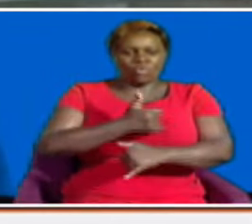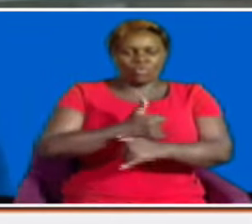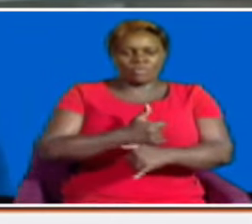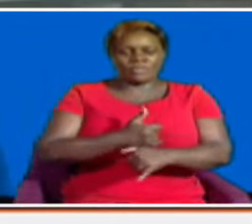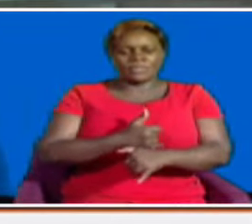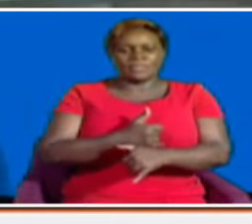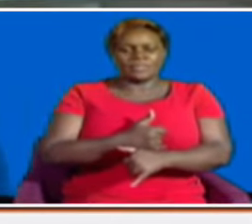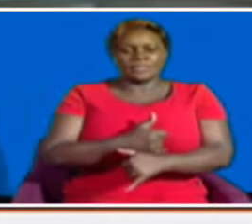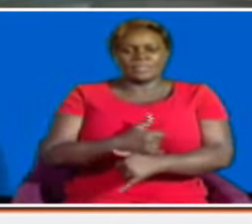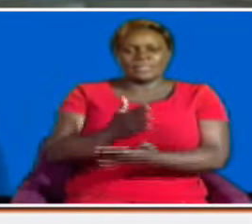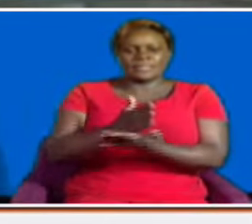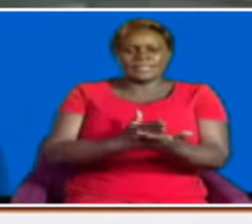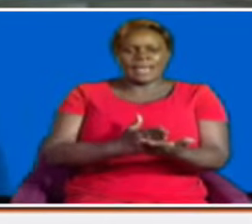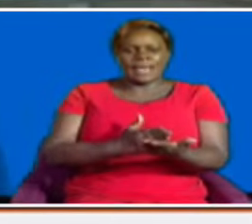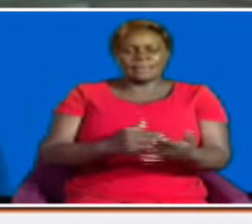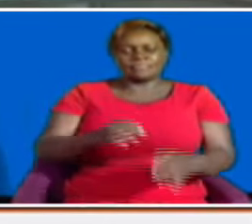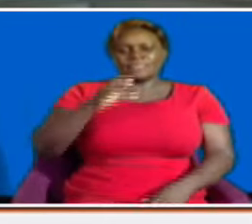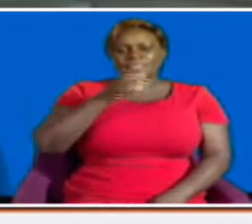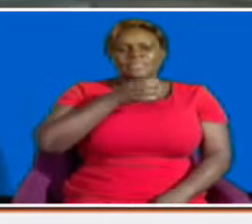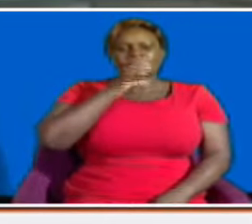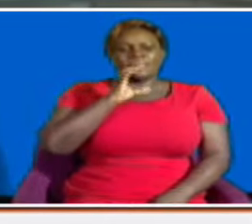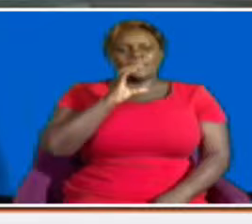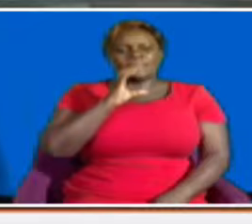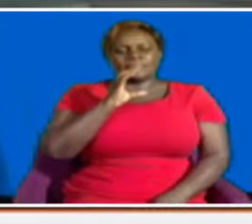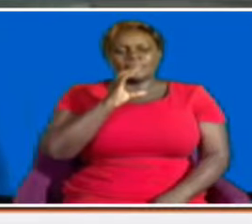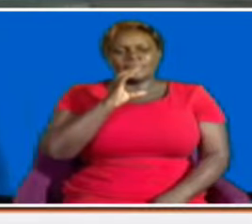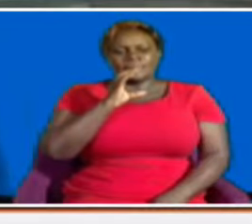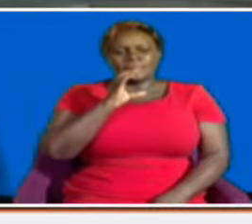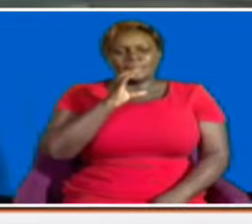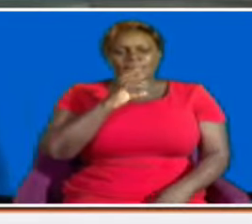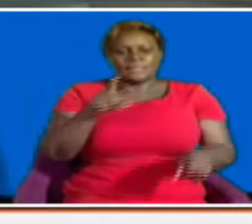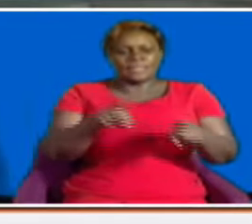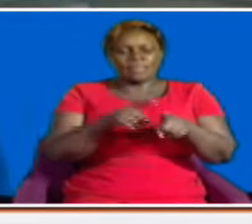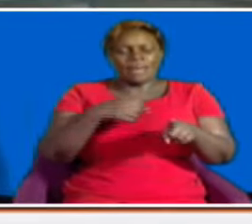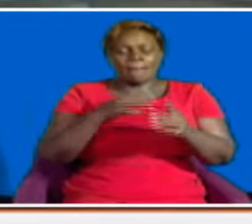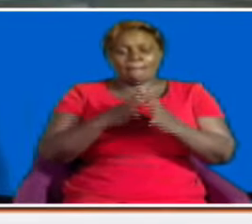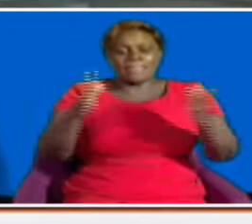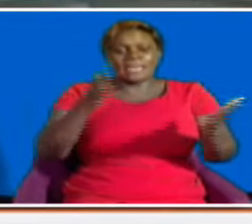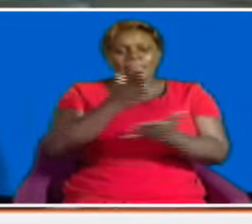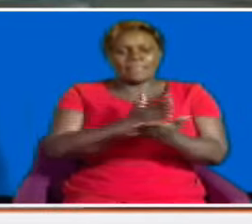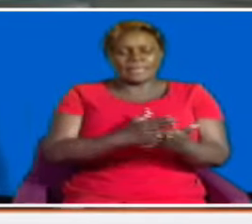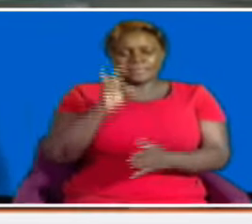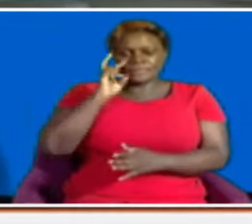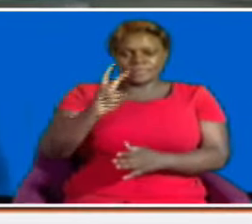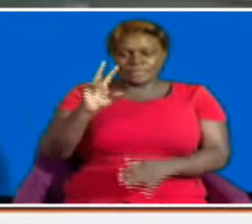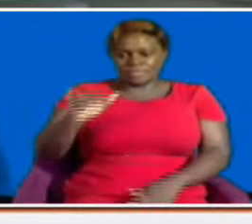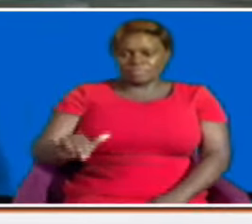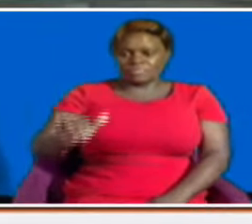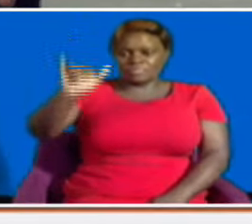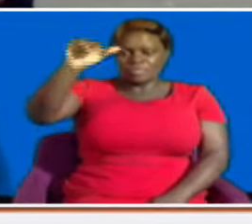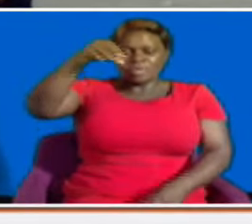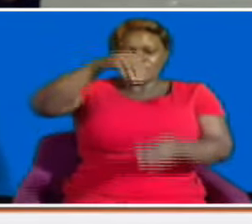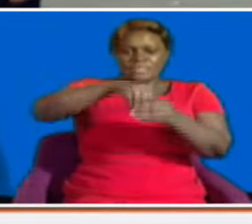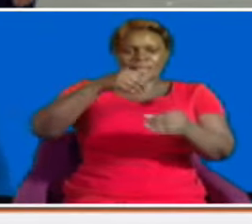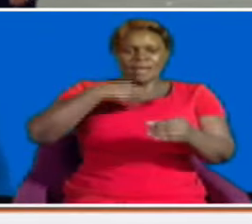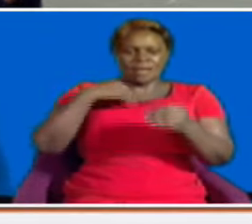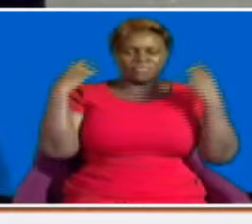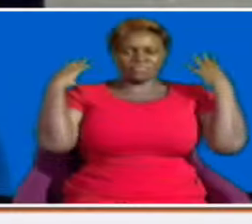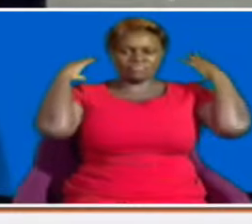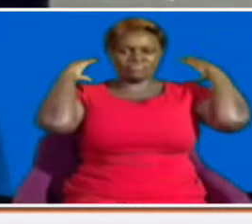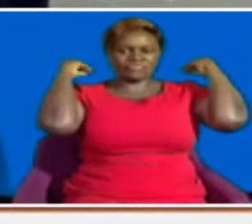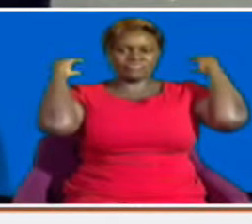maybe certain drinks. The livery itself actually plays a big part. If you look at the aircraft internally, we've got pillows